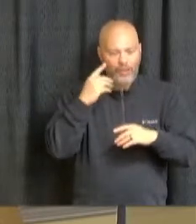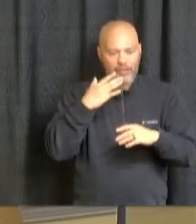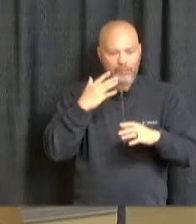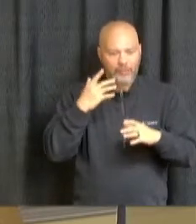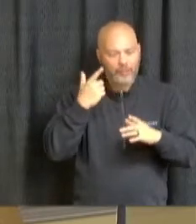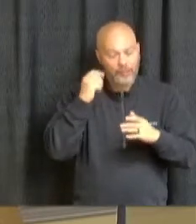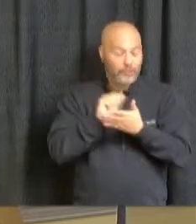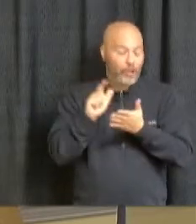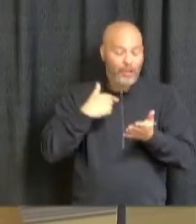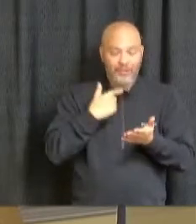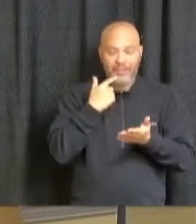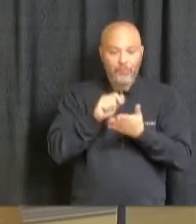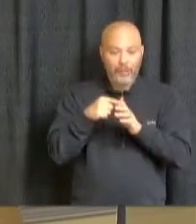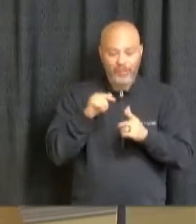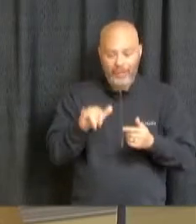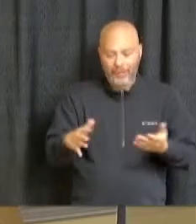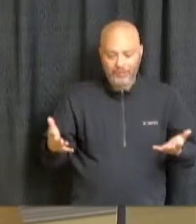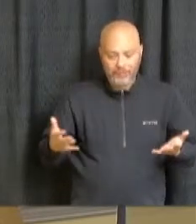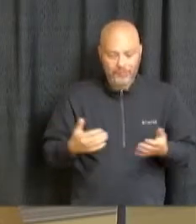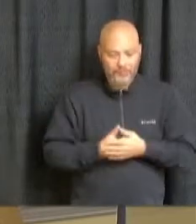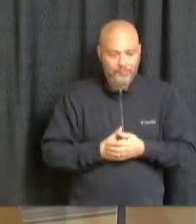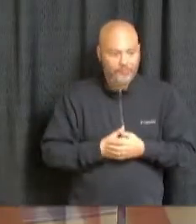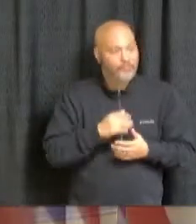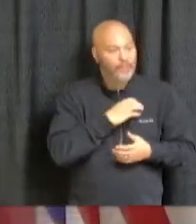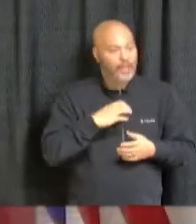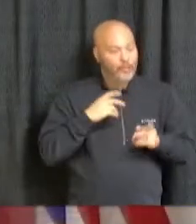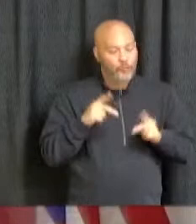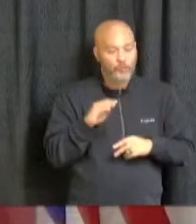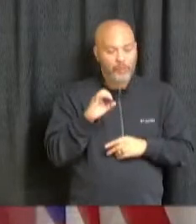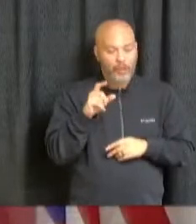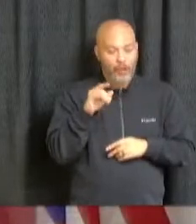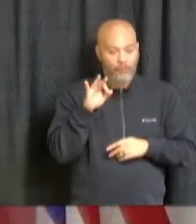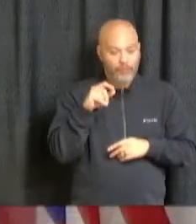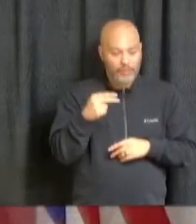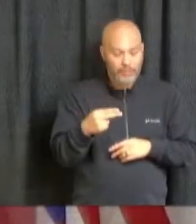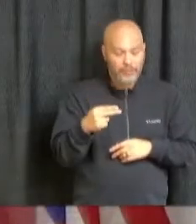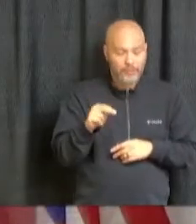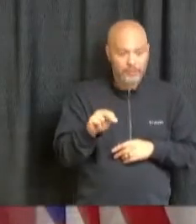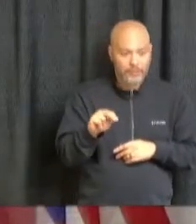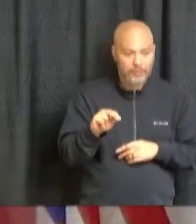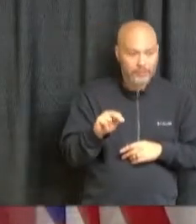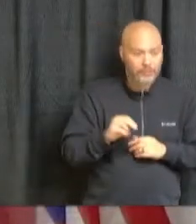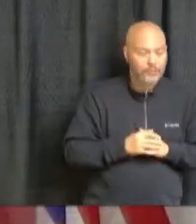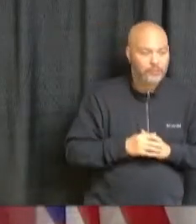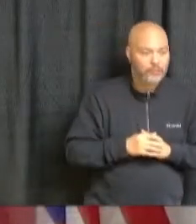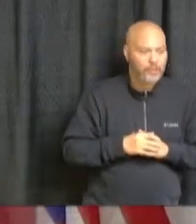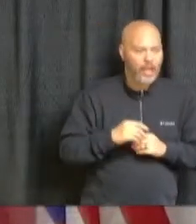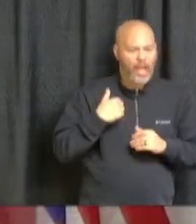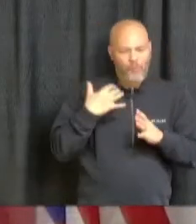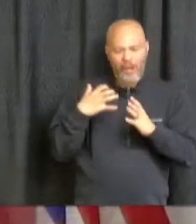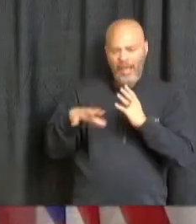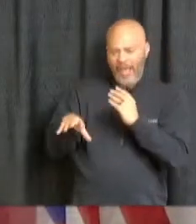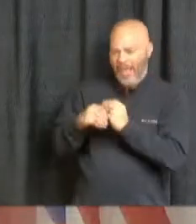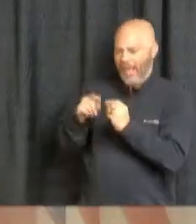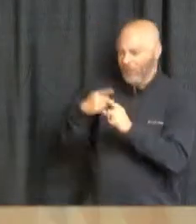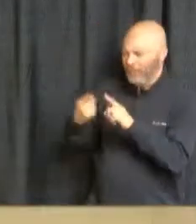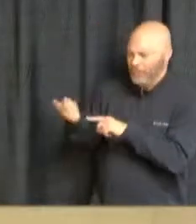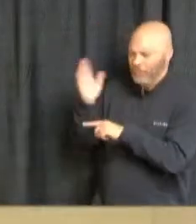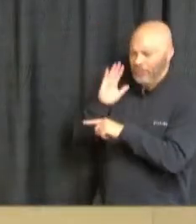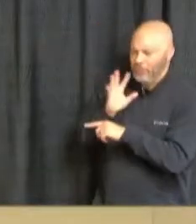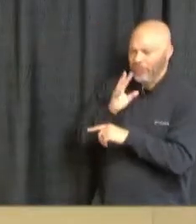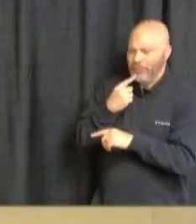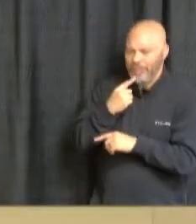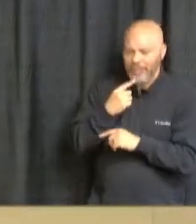that's all I have to say about that. Councilperson McLaughlin, you recognized. Thank you, Mayor. Kind of adding on to what the previous speaker